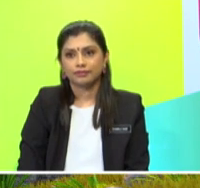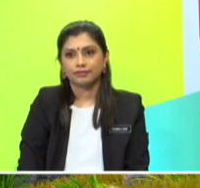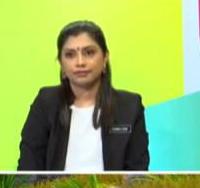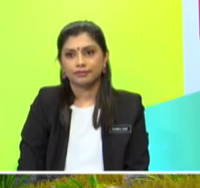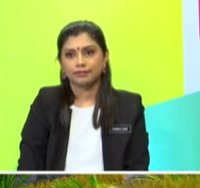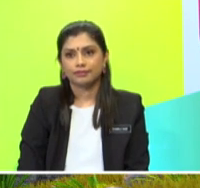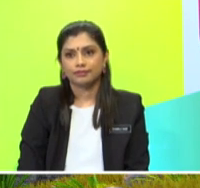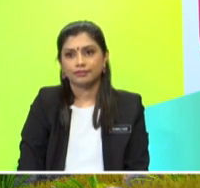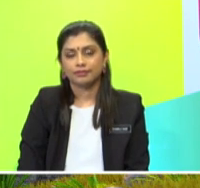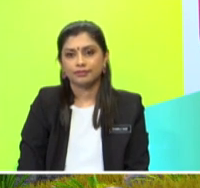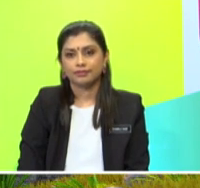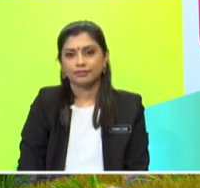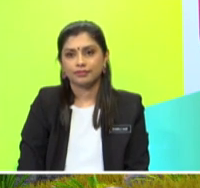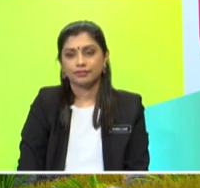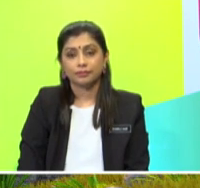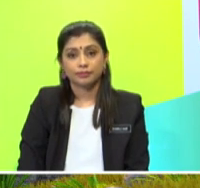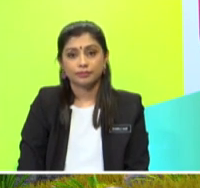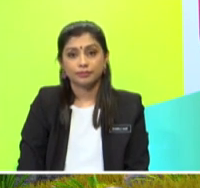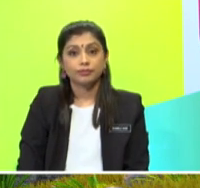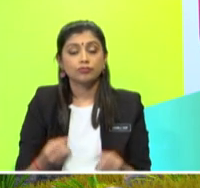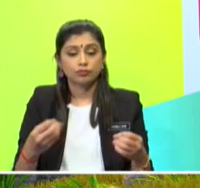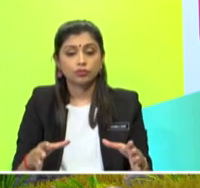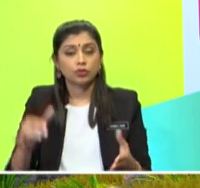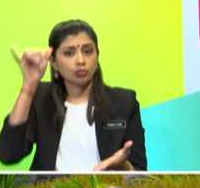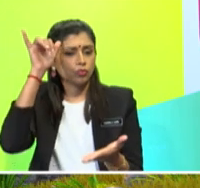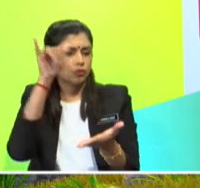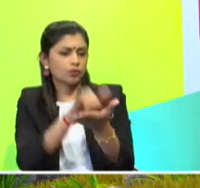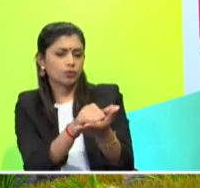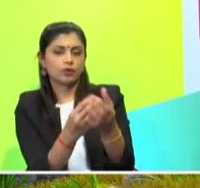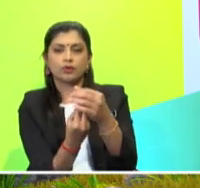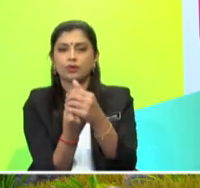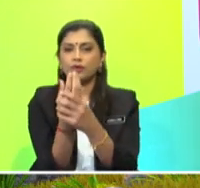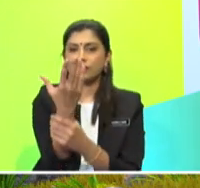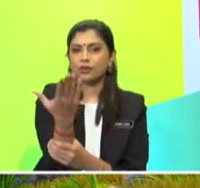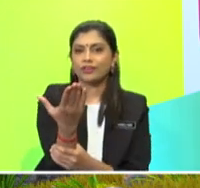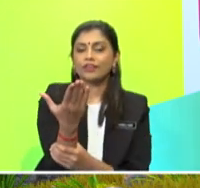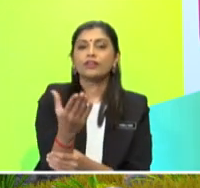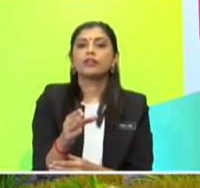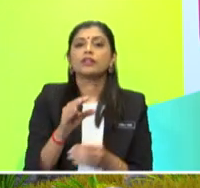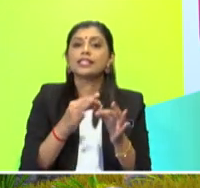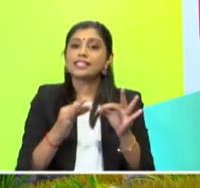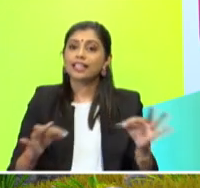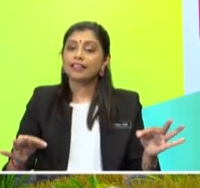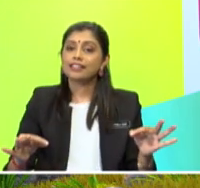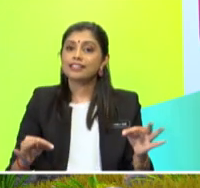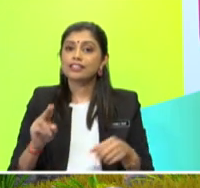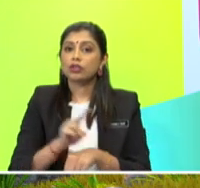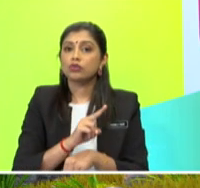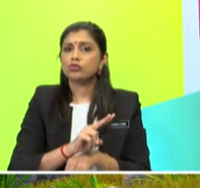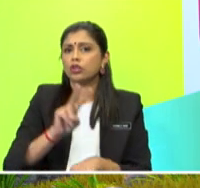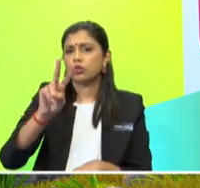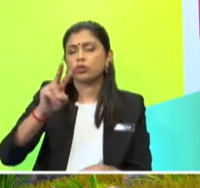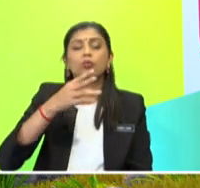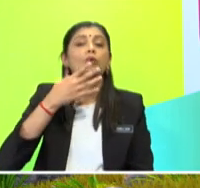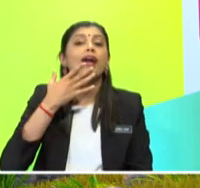Today, I am more confident to grow my sentence with two colour. Exactly. You sound